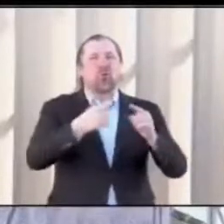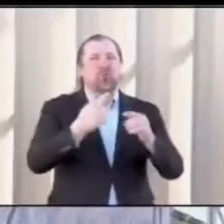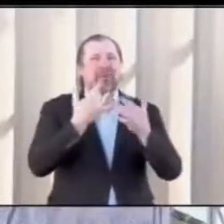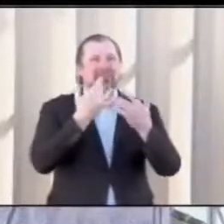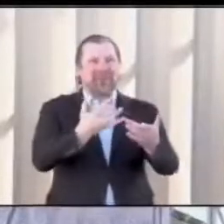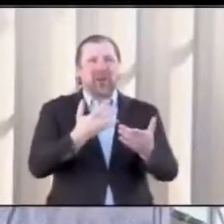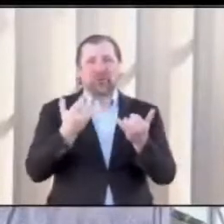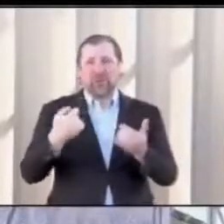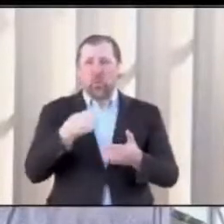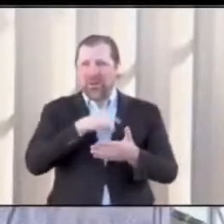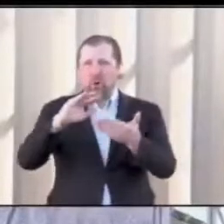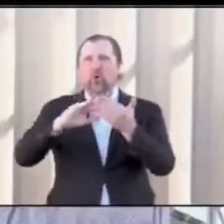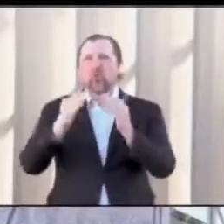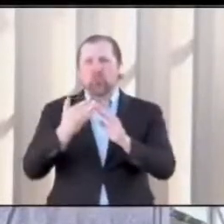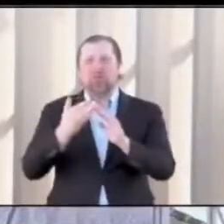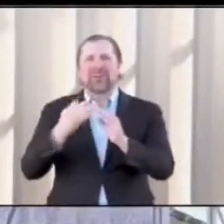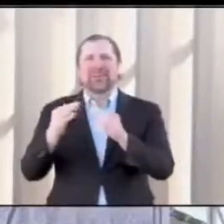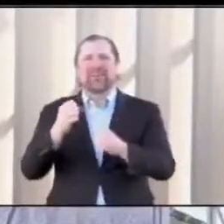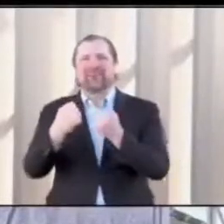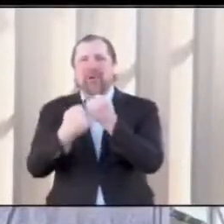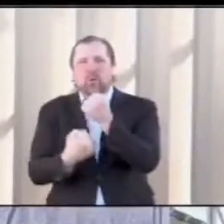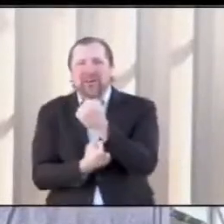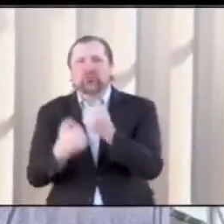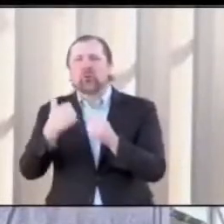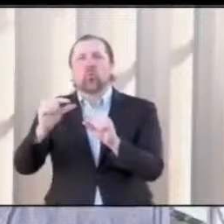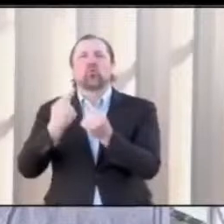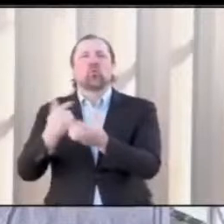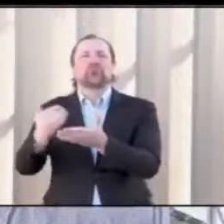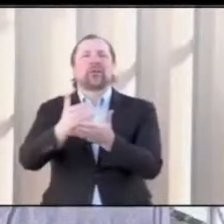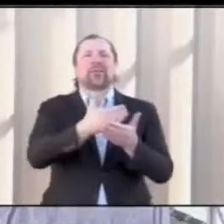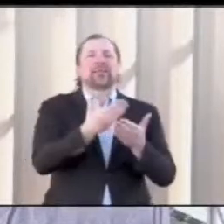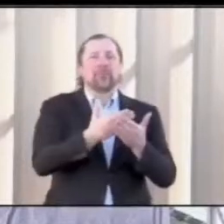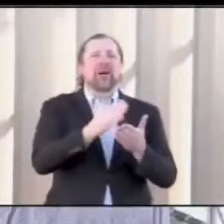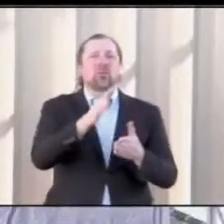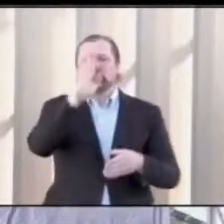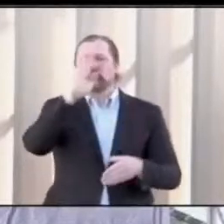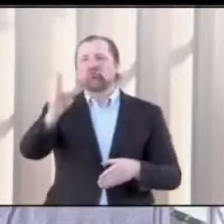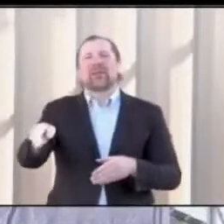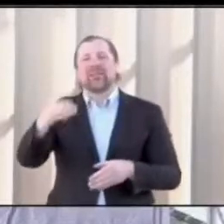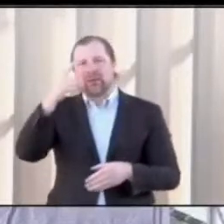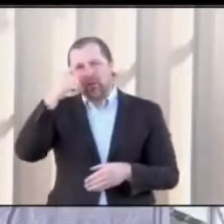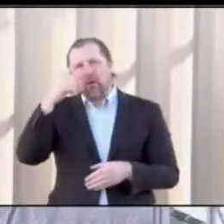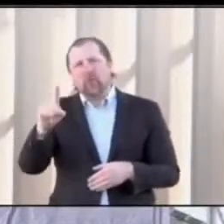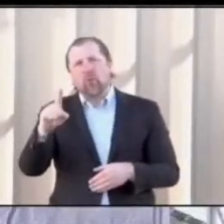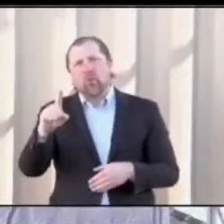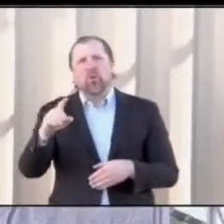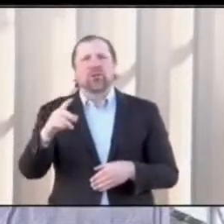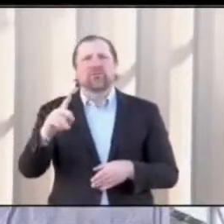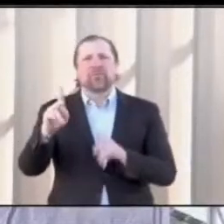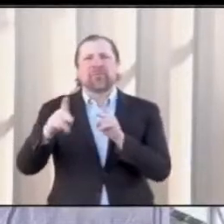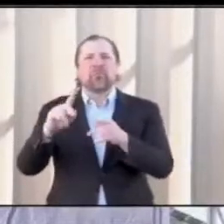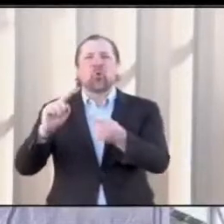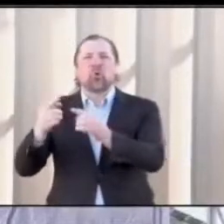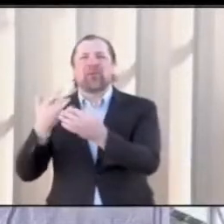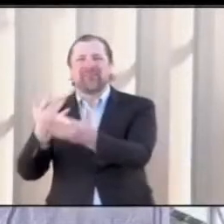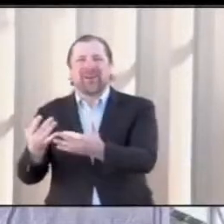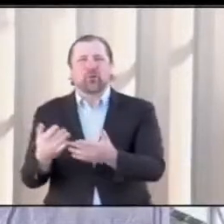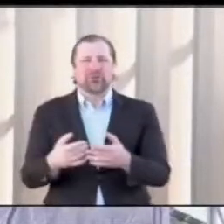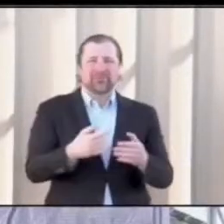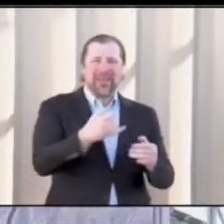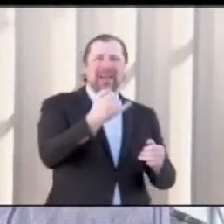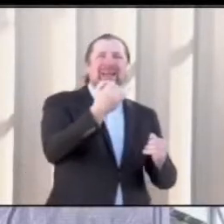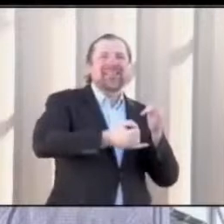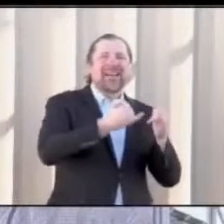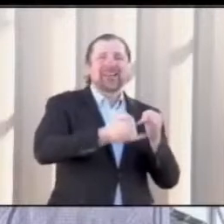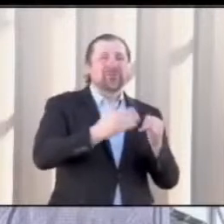community foundations and other groups that are collecting money that will directly go to the victims. And finally, you've heard a few